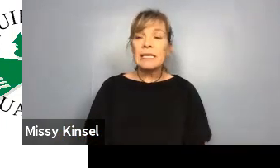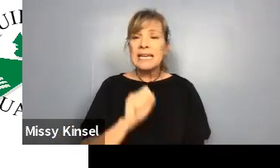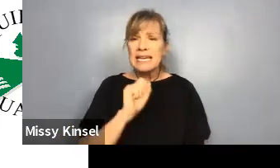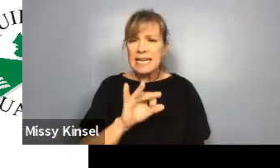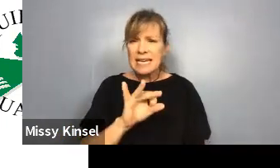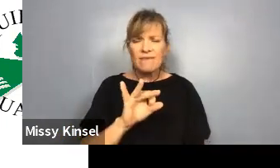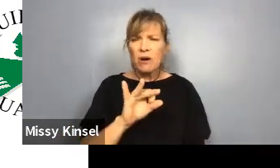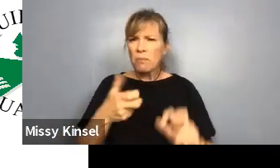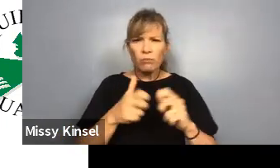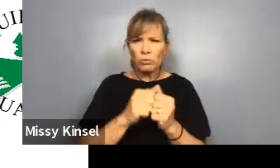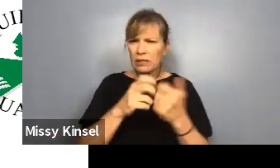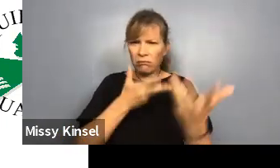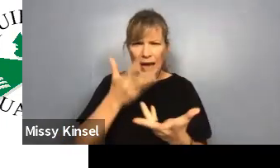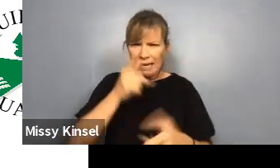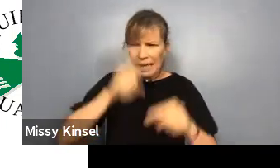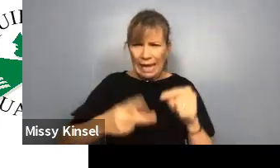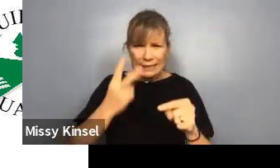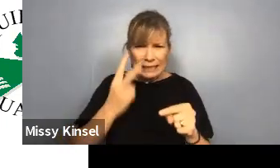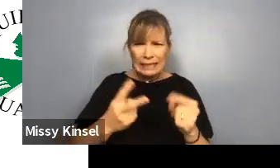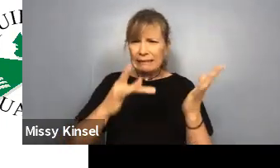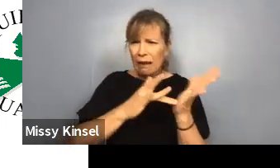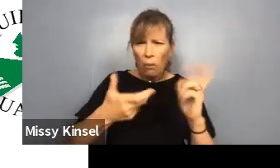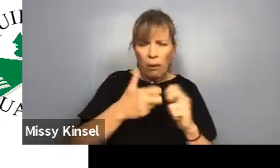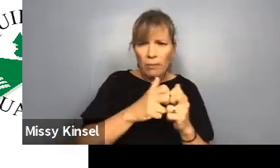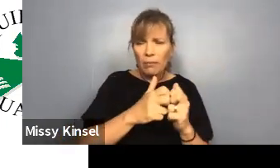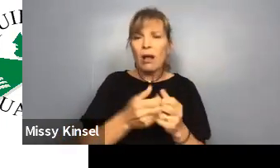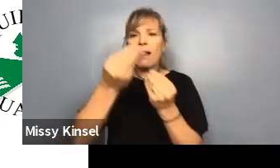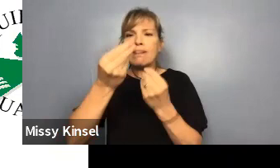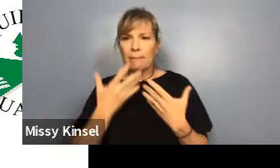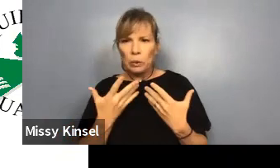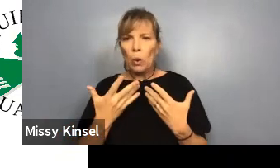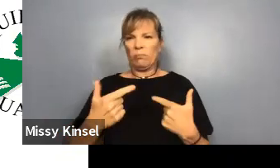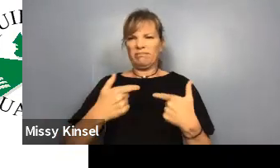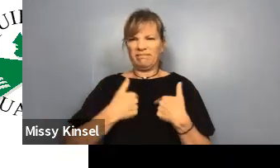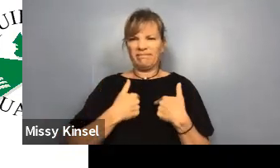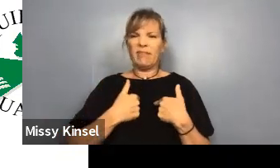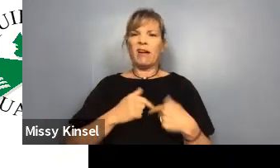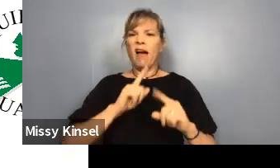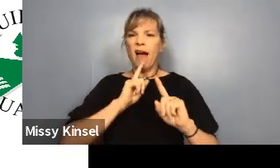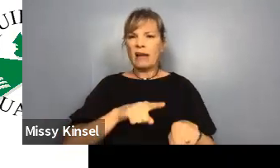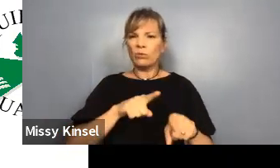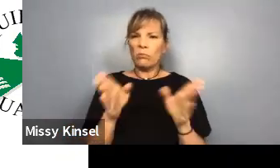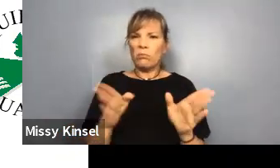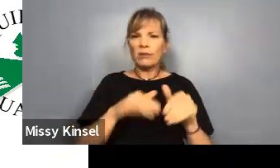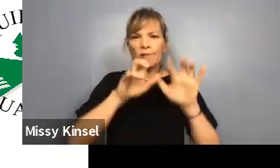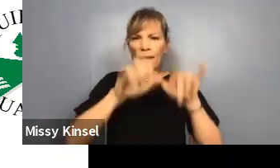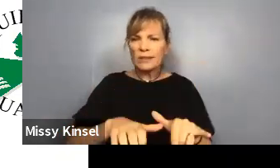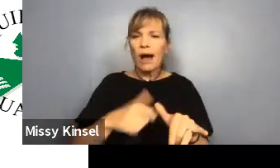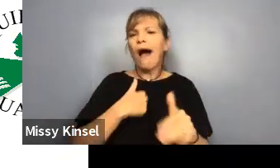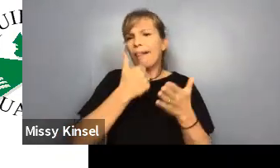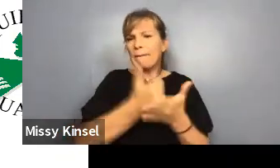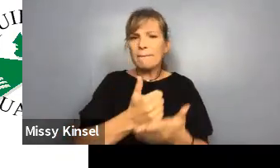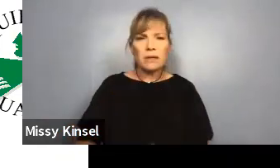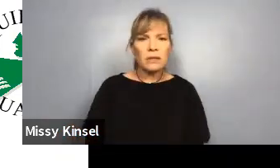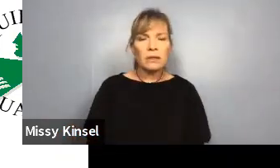any technical issues, send those to me as well in the question and answer box, and we will try to assist you. We're